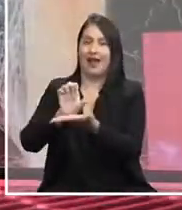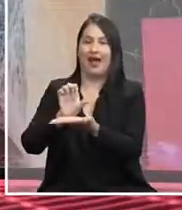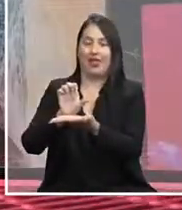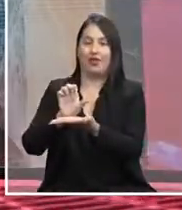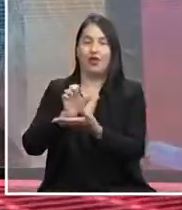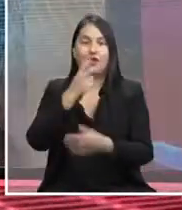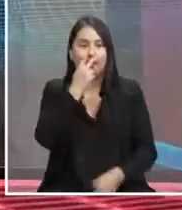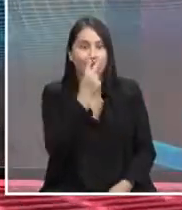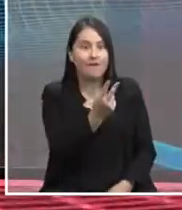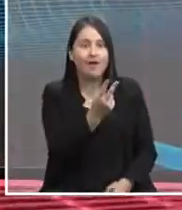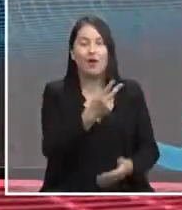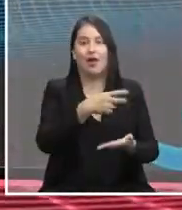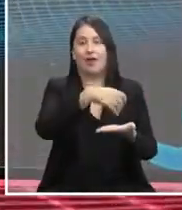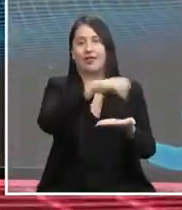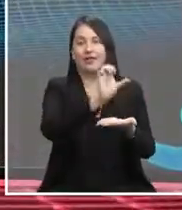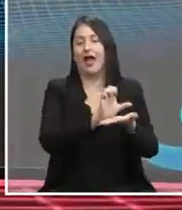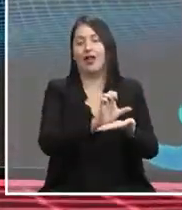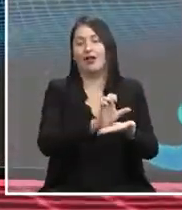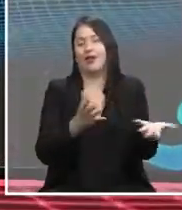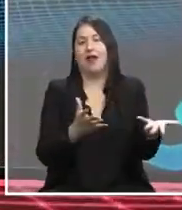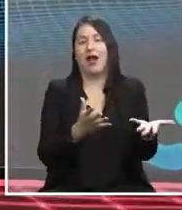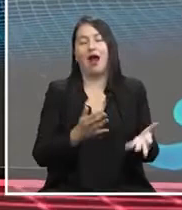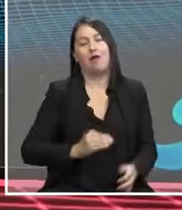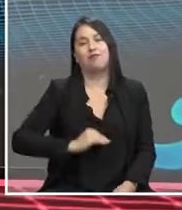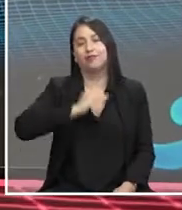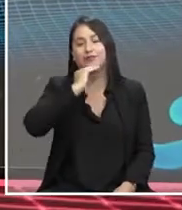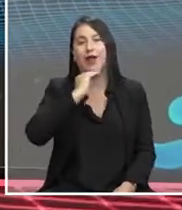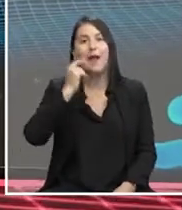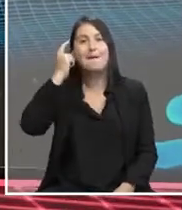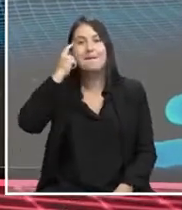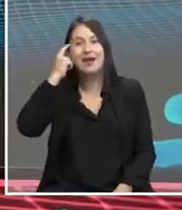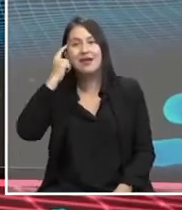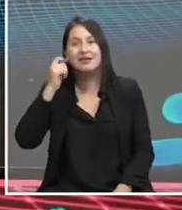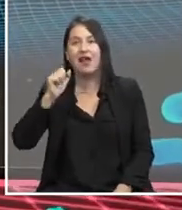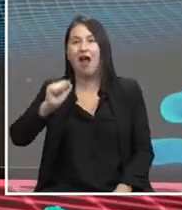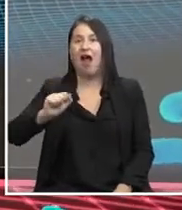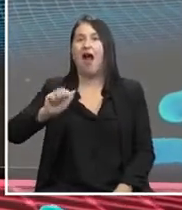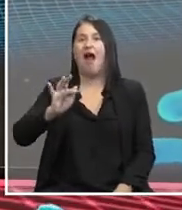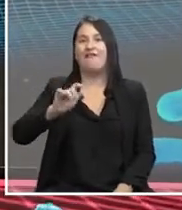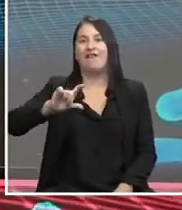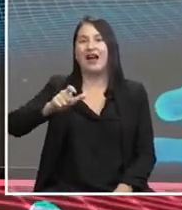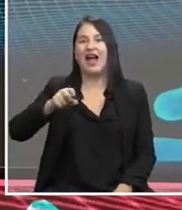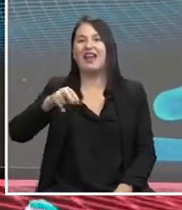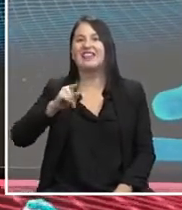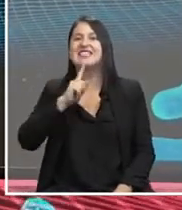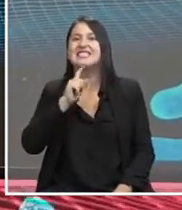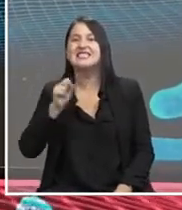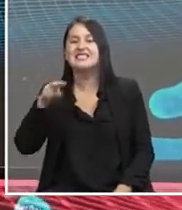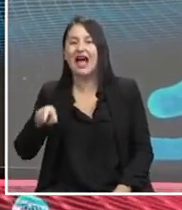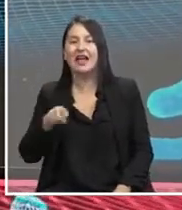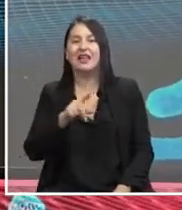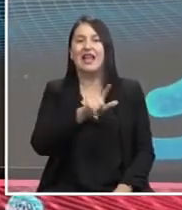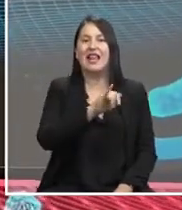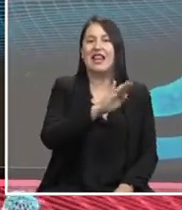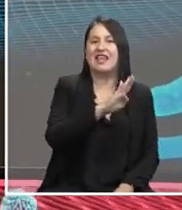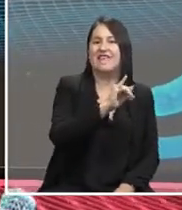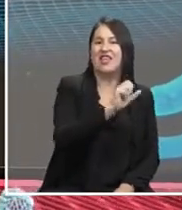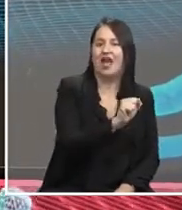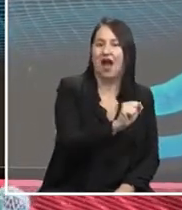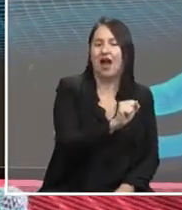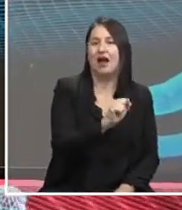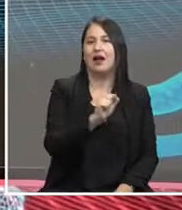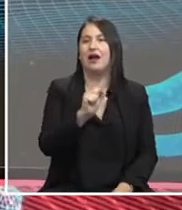of Afghanistan, think of Libya, think of Republic of Central Africa. A number of states today